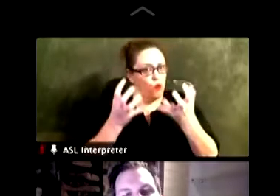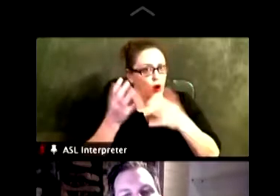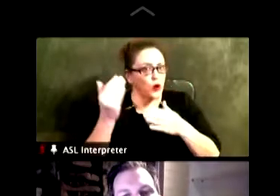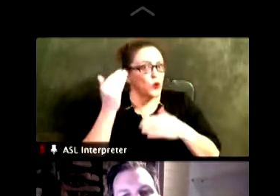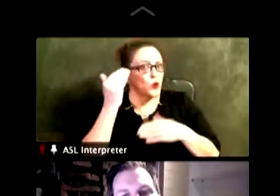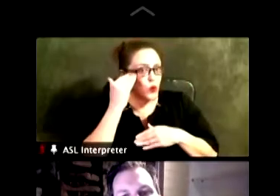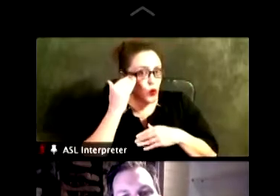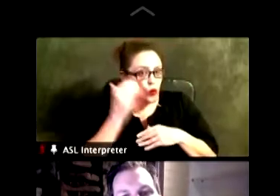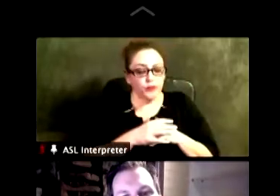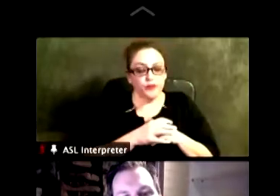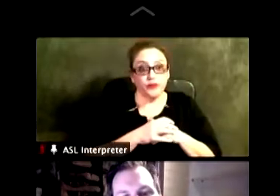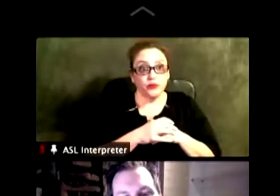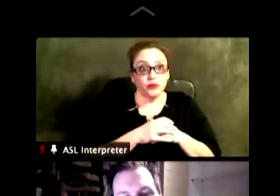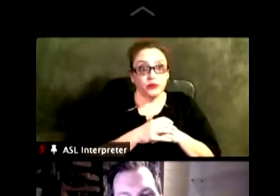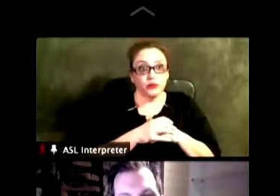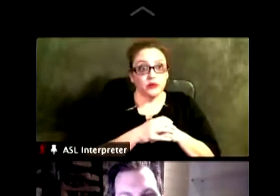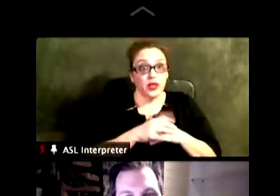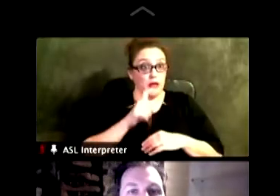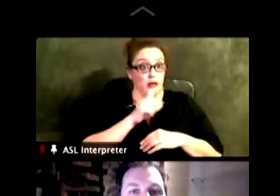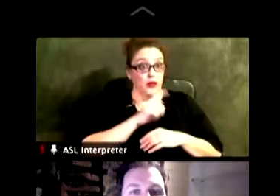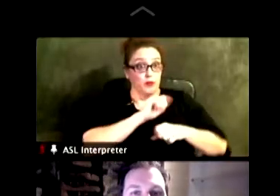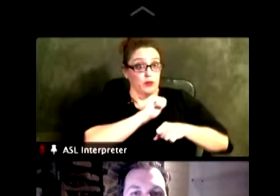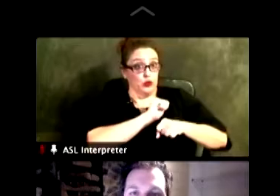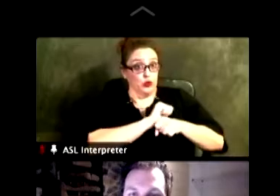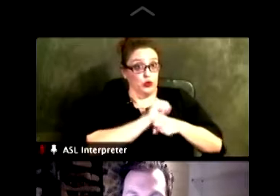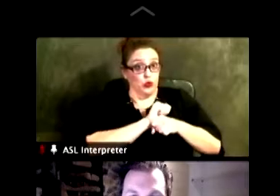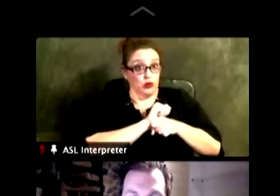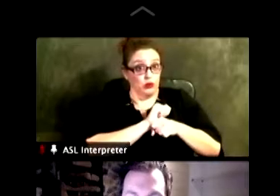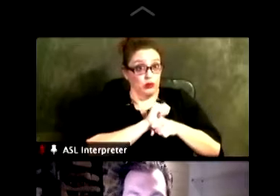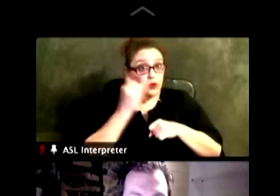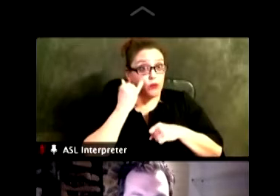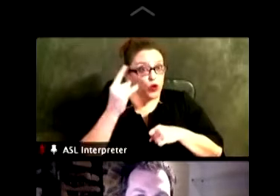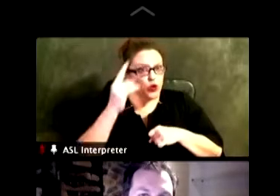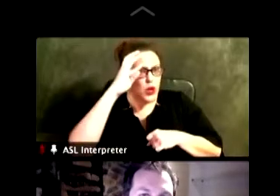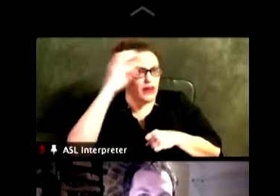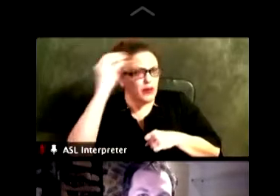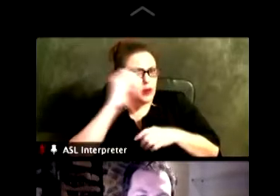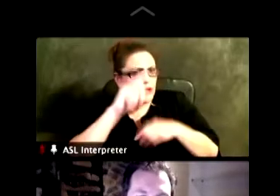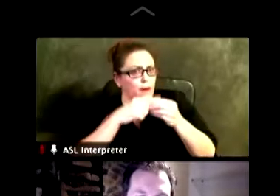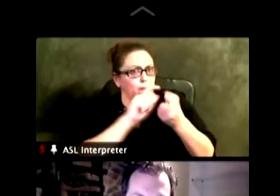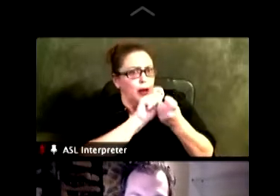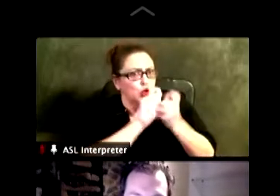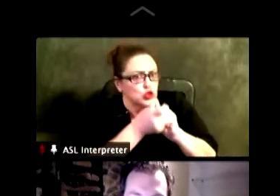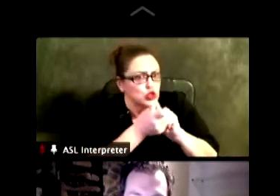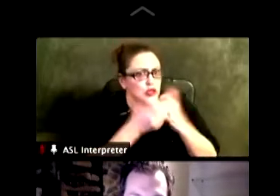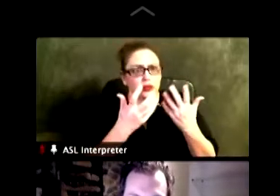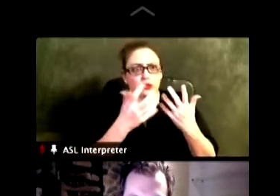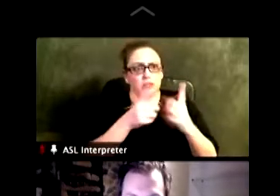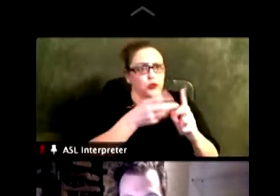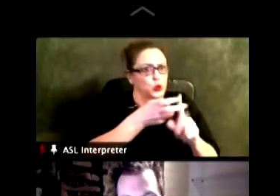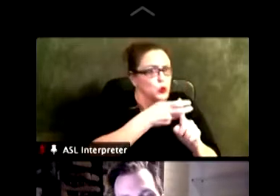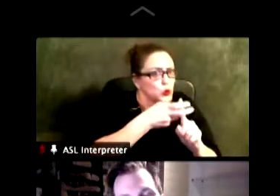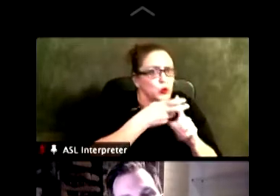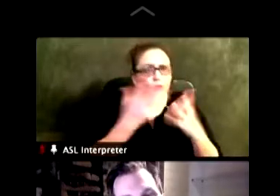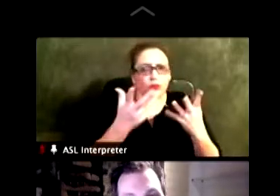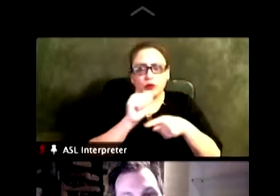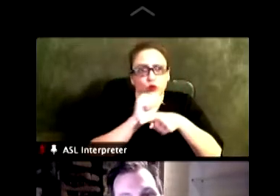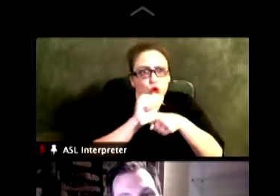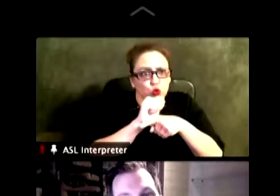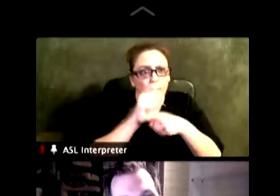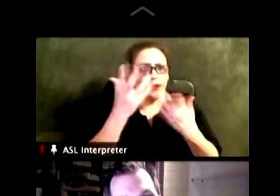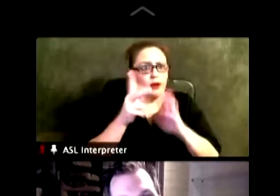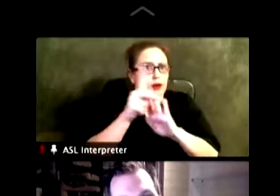change about how the police department does its work, from recruitment and training to policies and practices, both